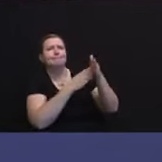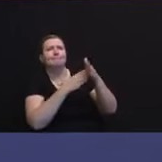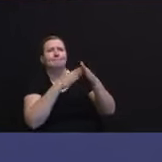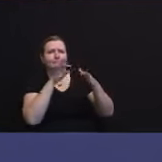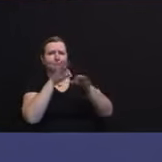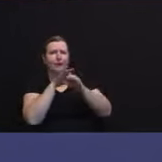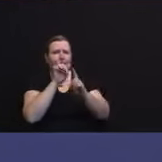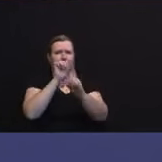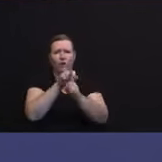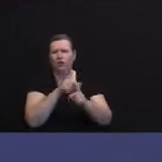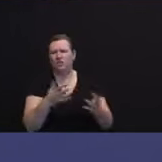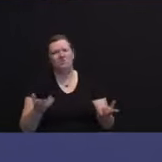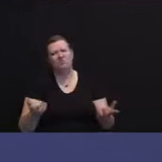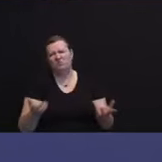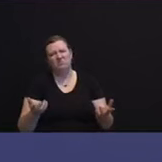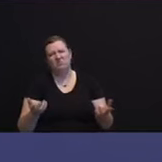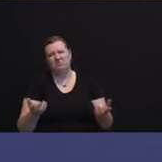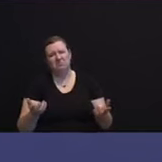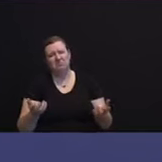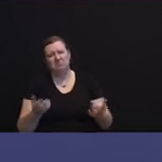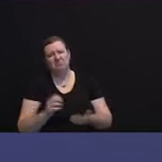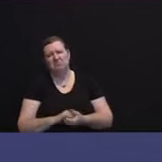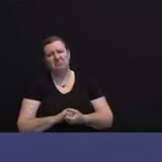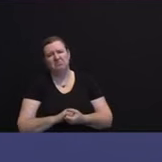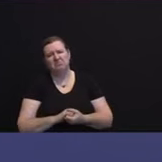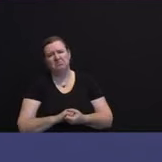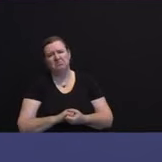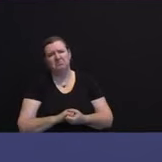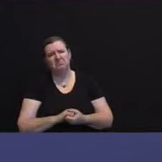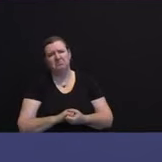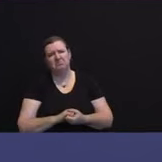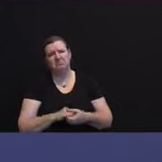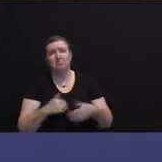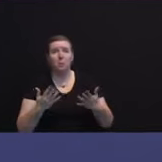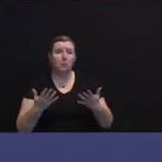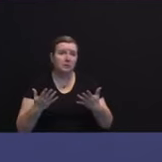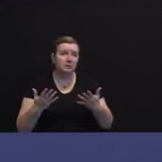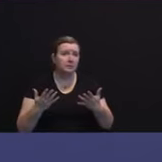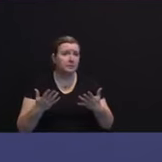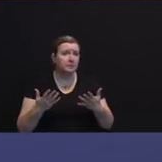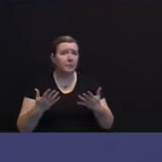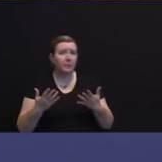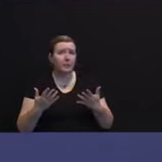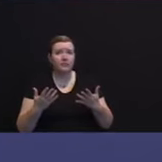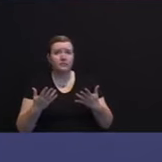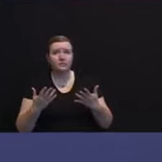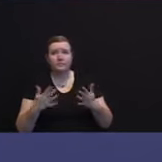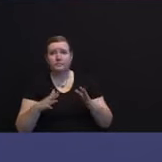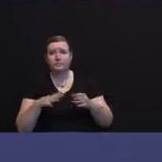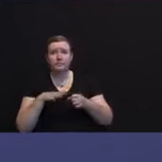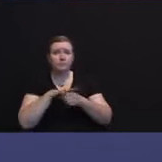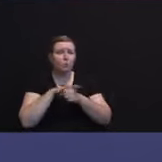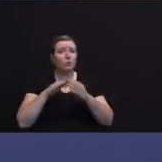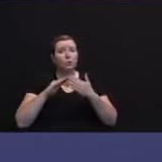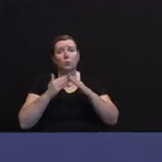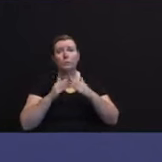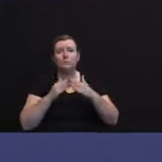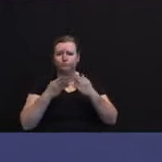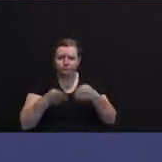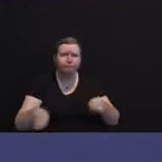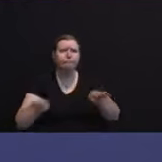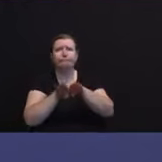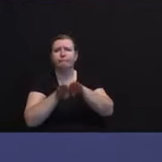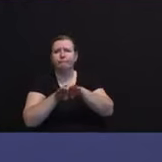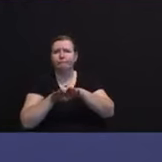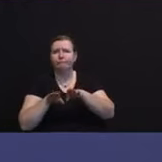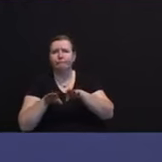the flexibility to close non-essential indoor activities earlier. I think it is far